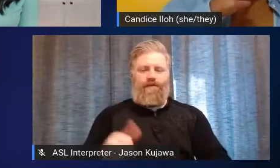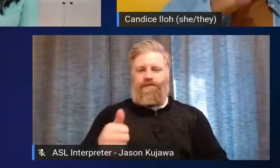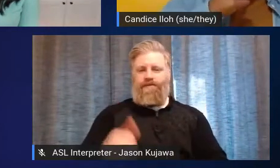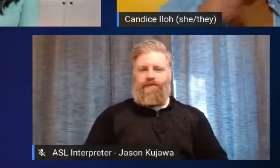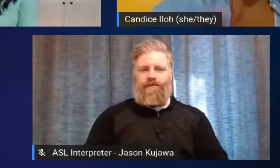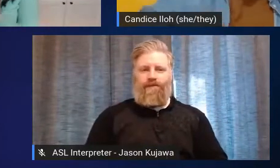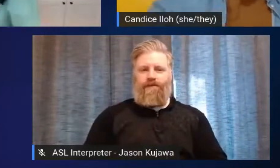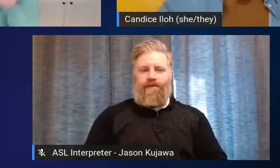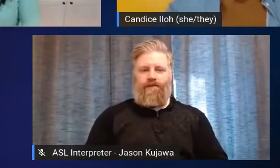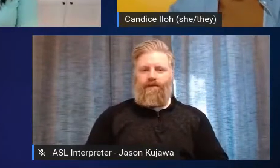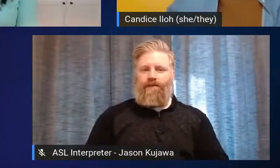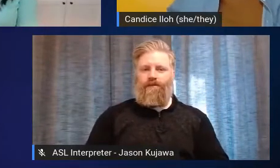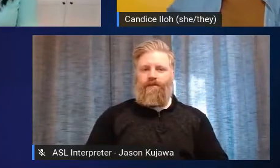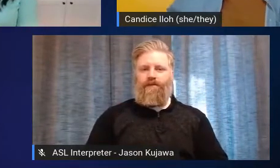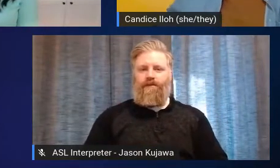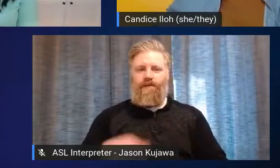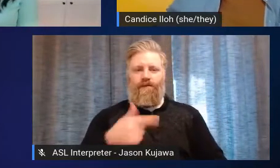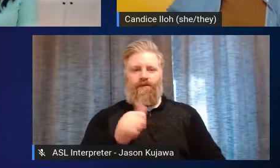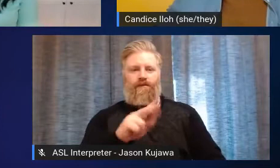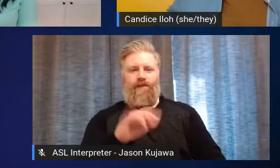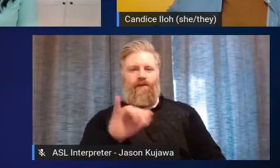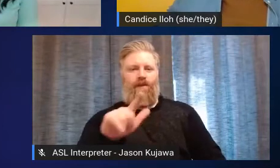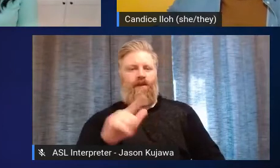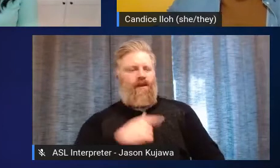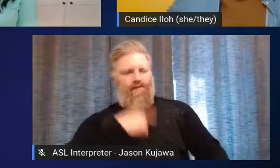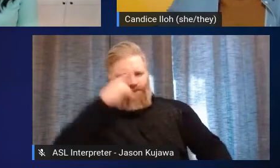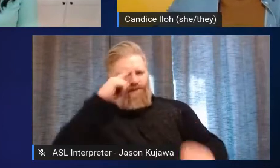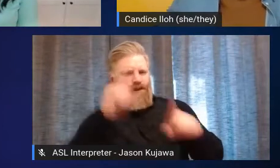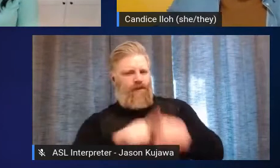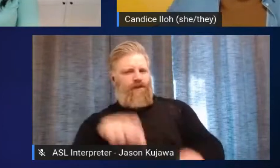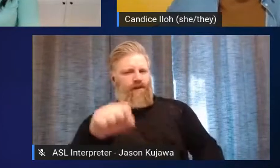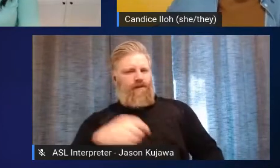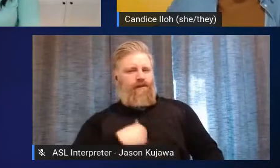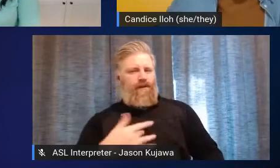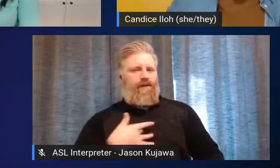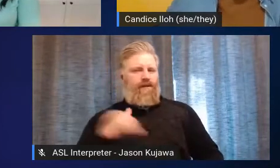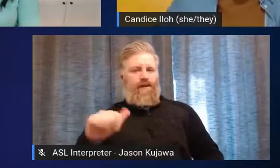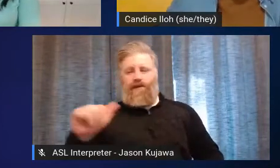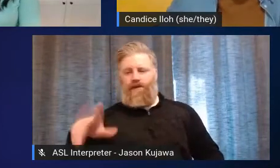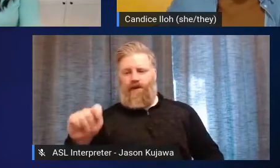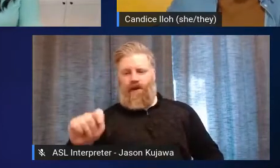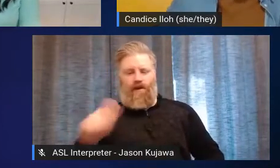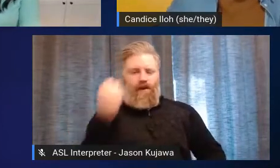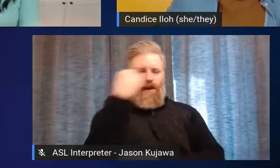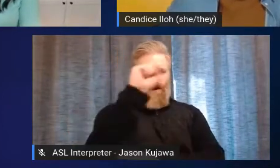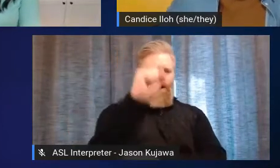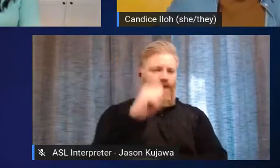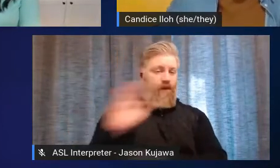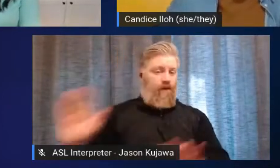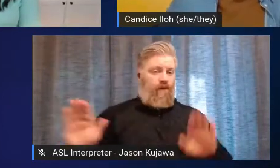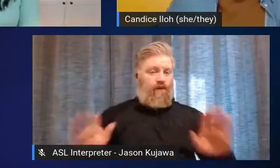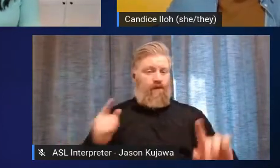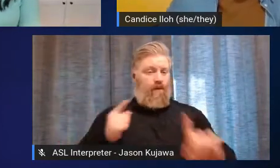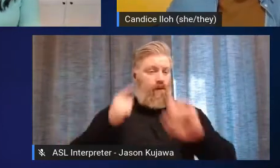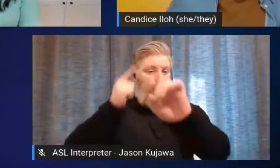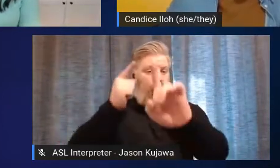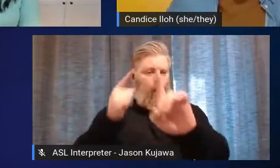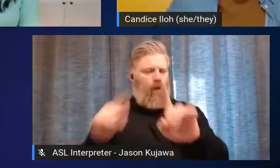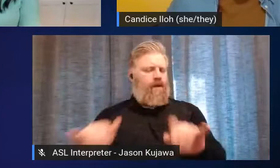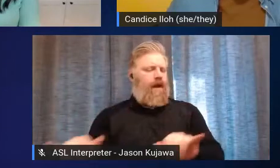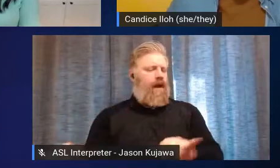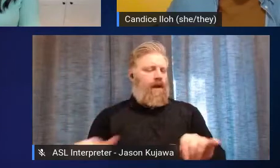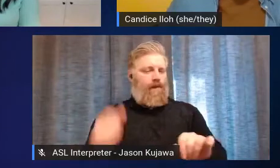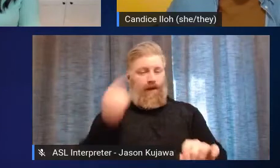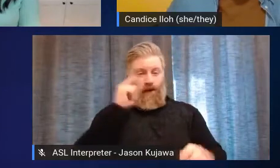I agree with Candace. I feel like art and activism have common goals, but they're not identical all the time.